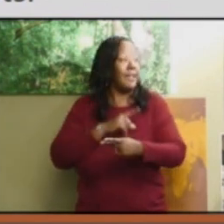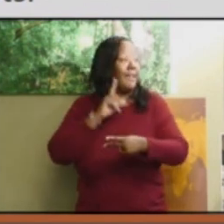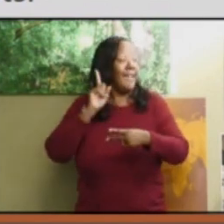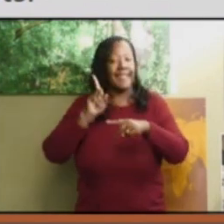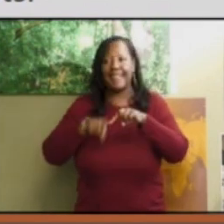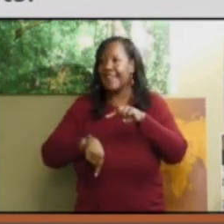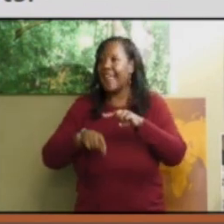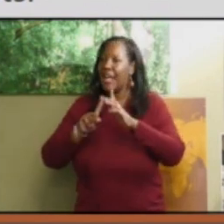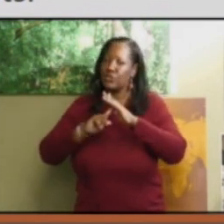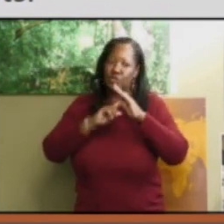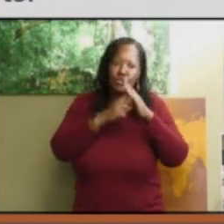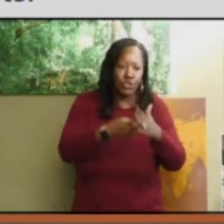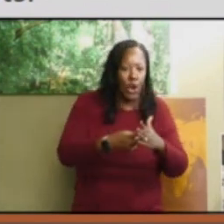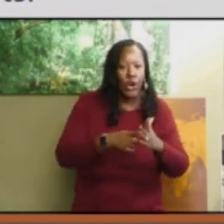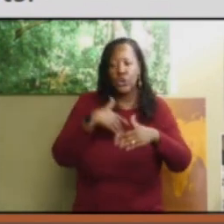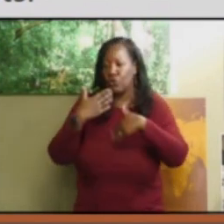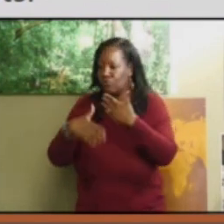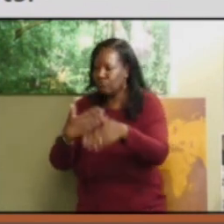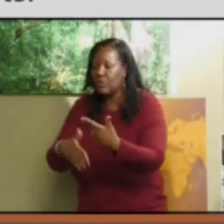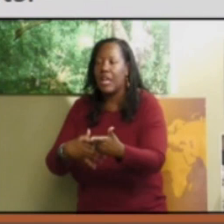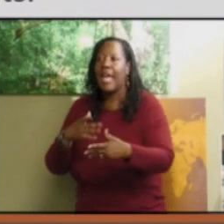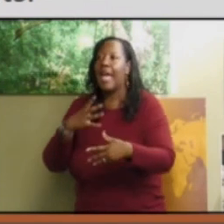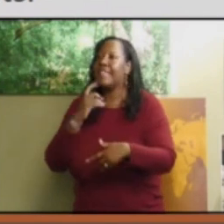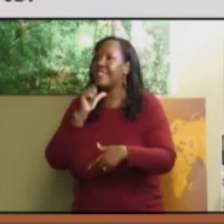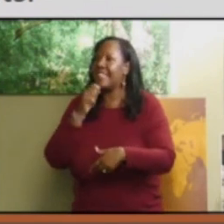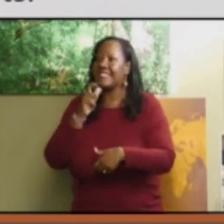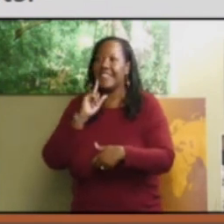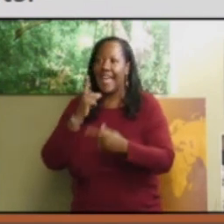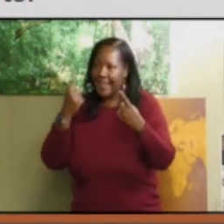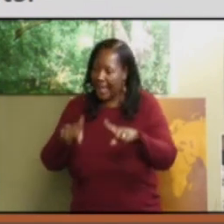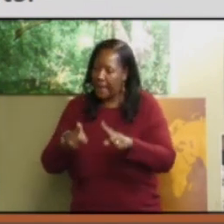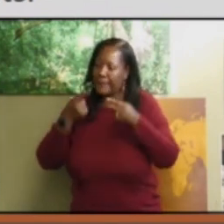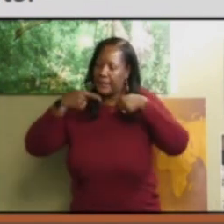continue outside of the period of performance.